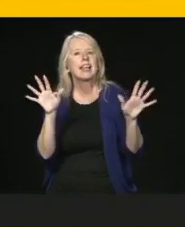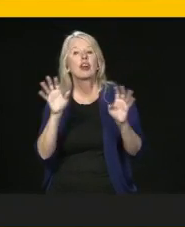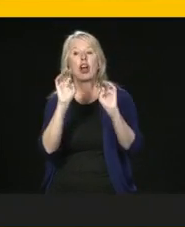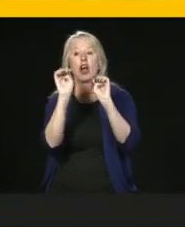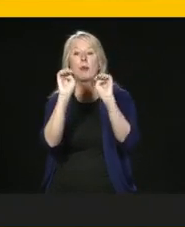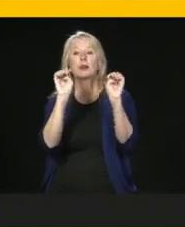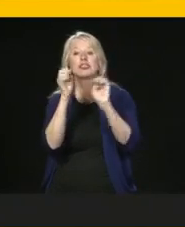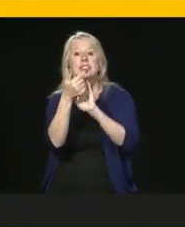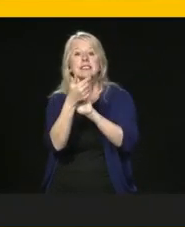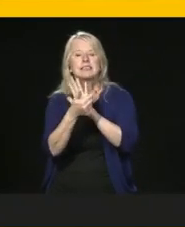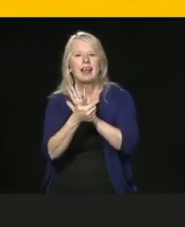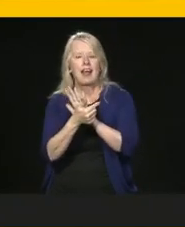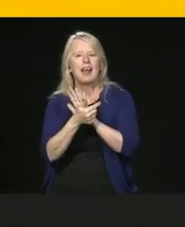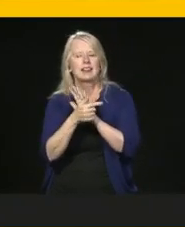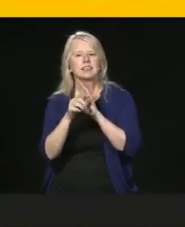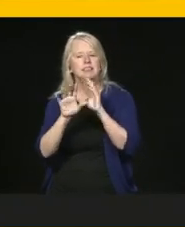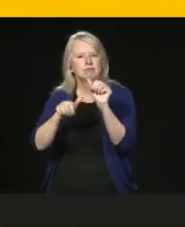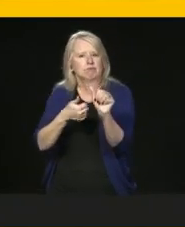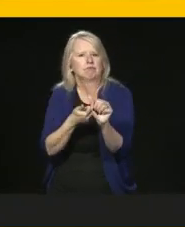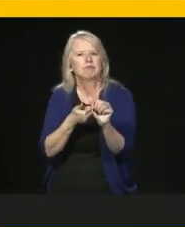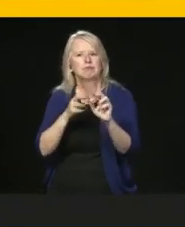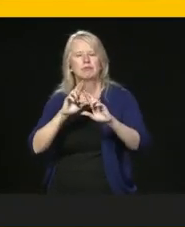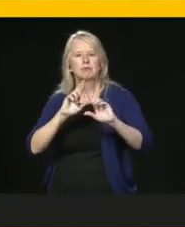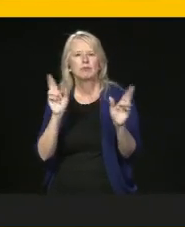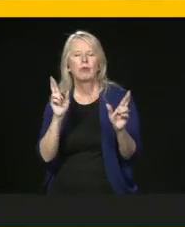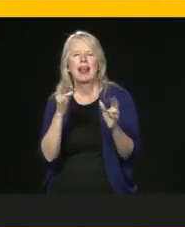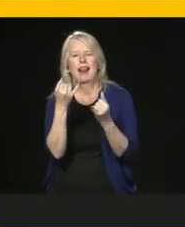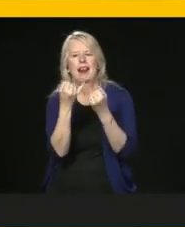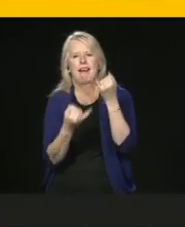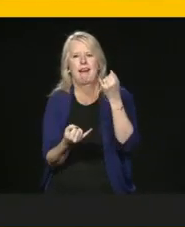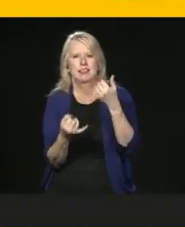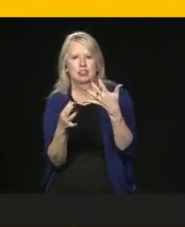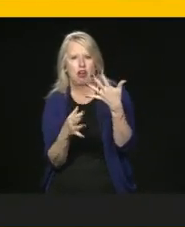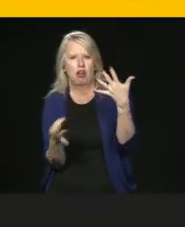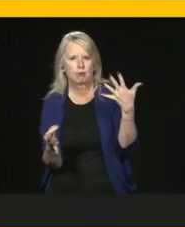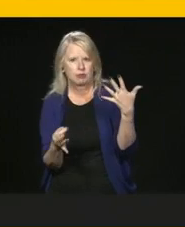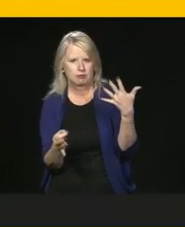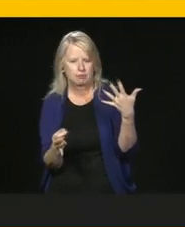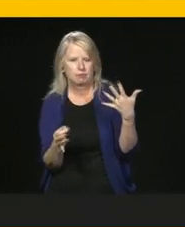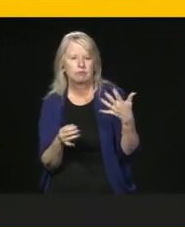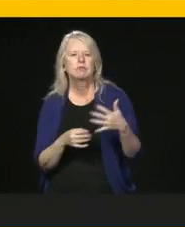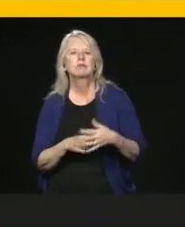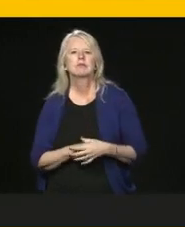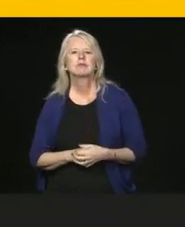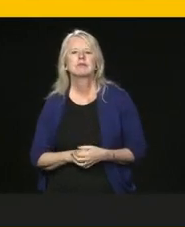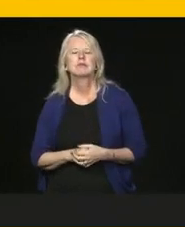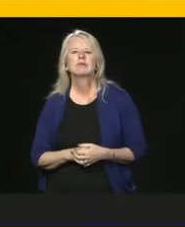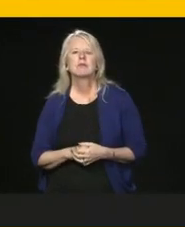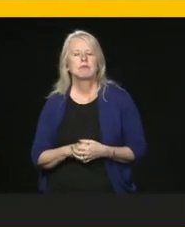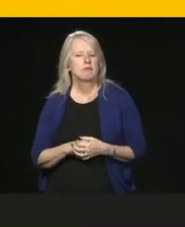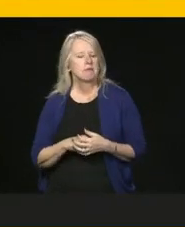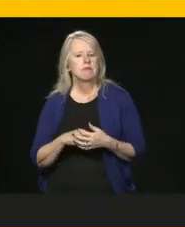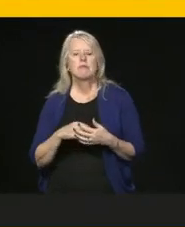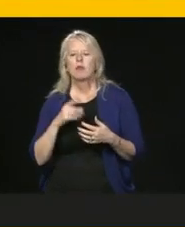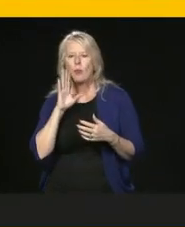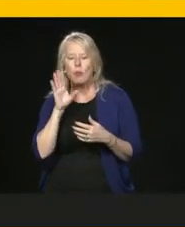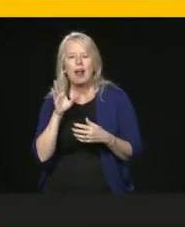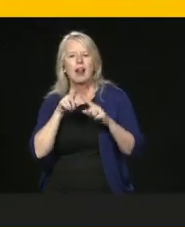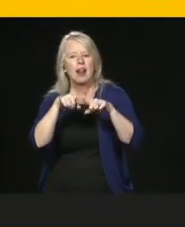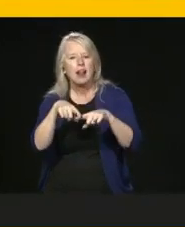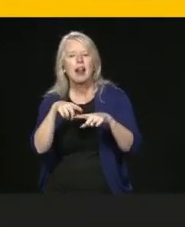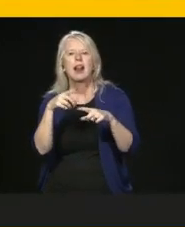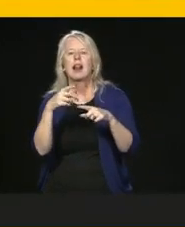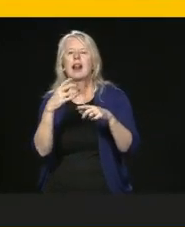of last resort that should be used only when all other tools have